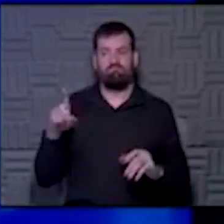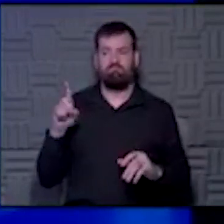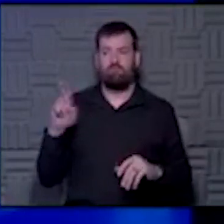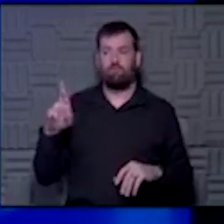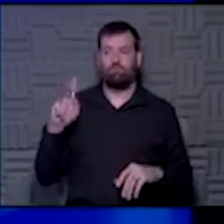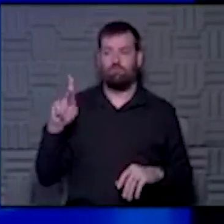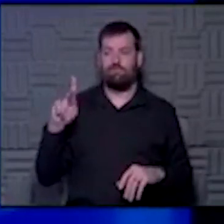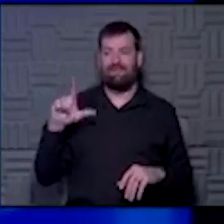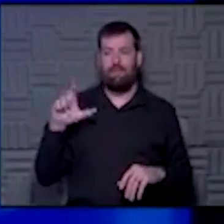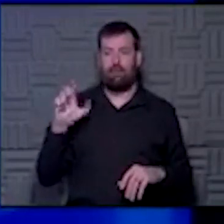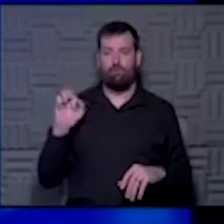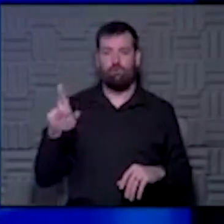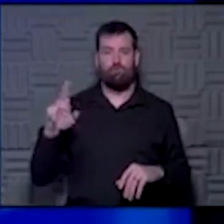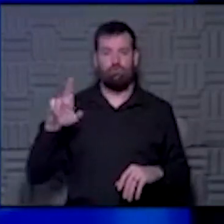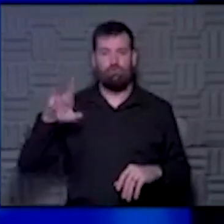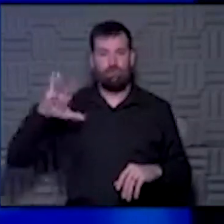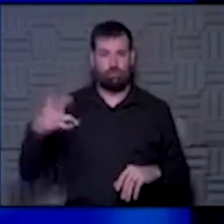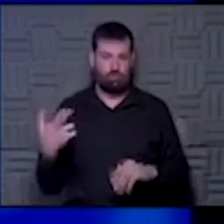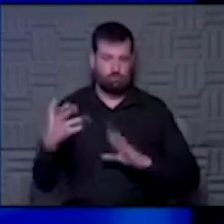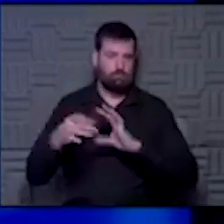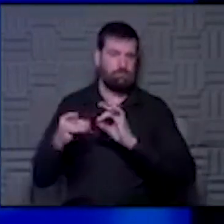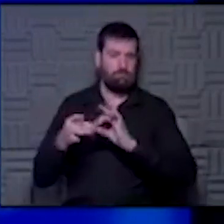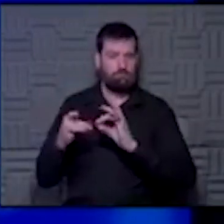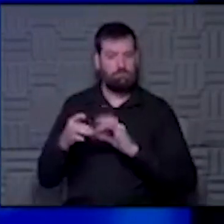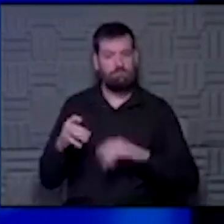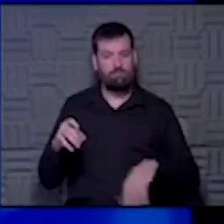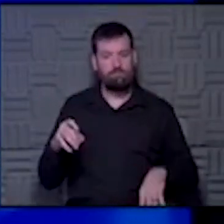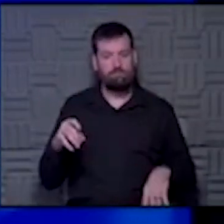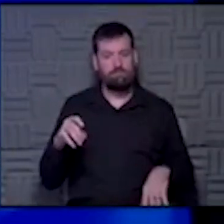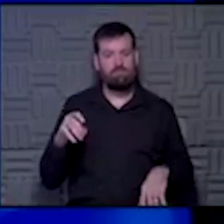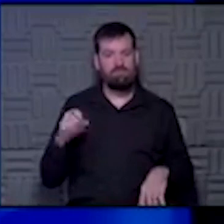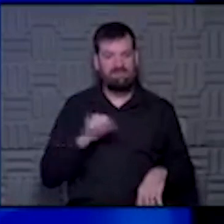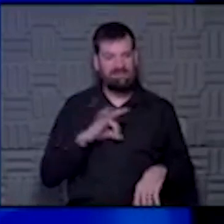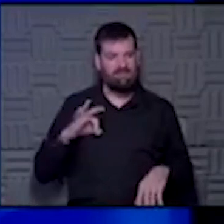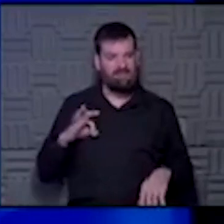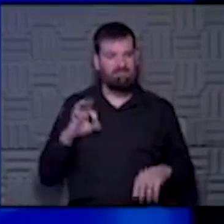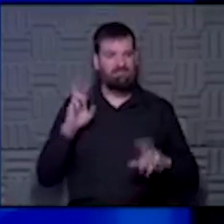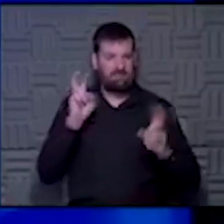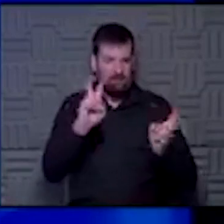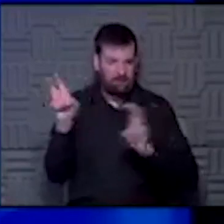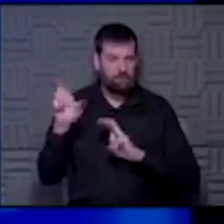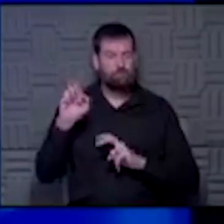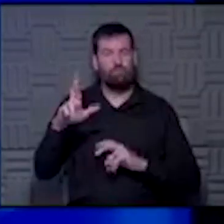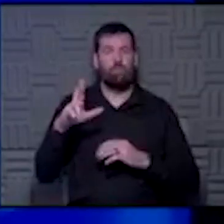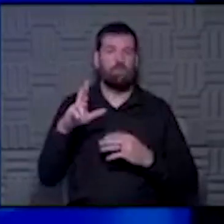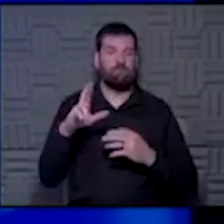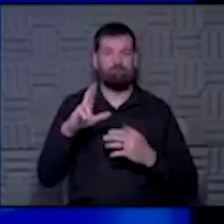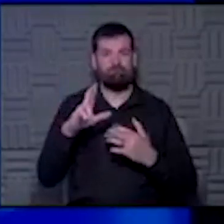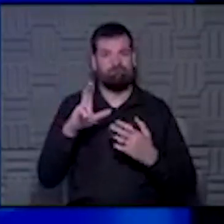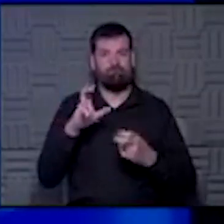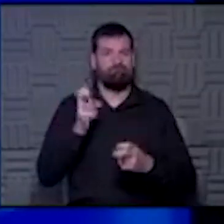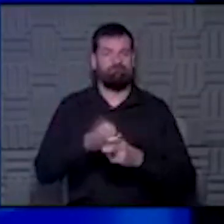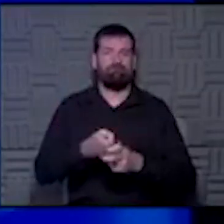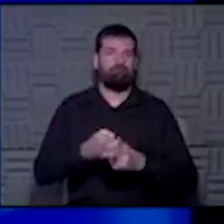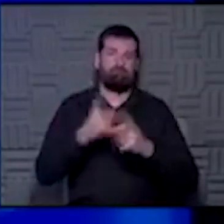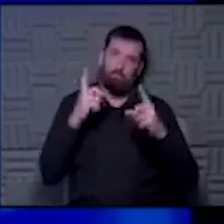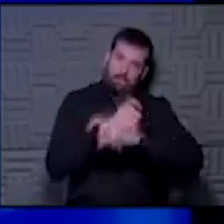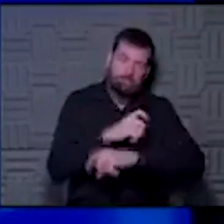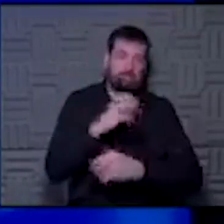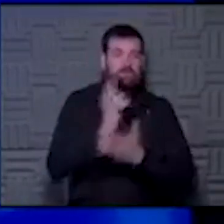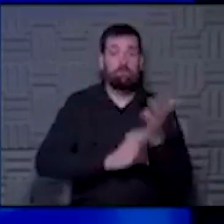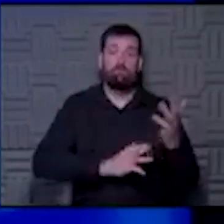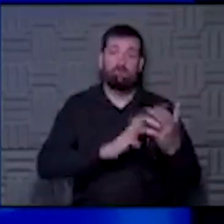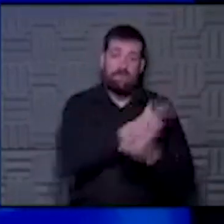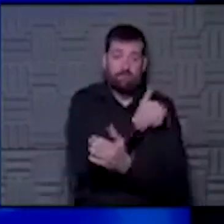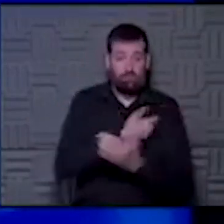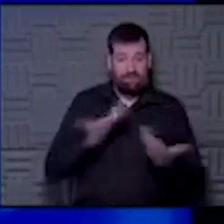Callender mentioned, that staffing has been an issue, or at least a source of tension in a number of healthcare settings, including some hospitals in